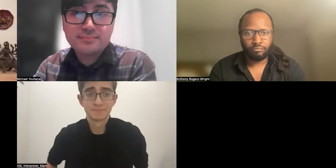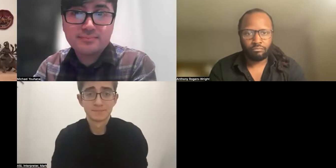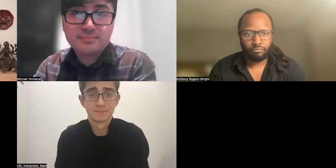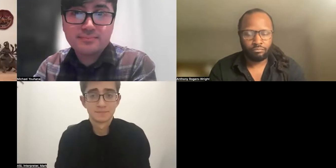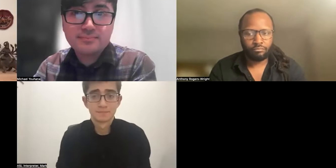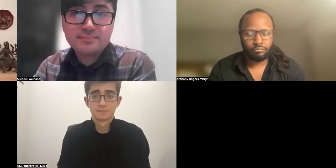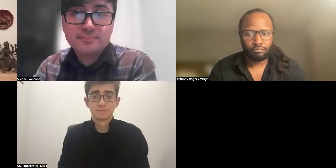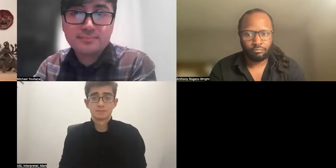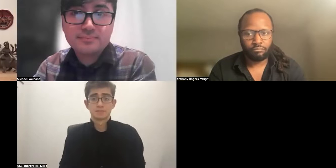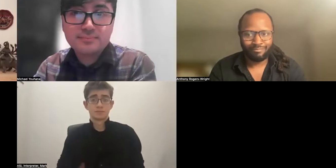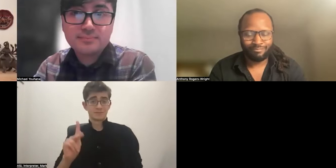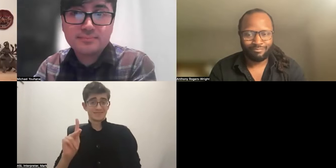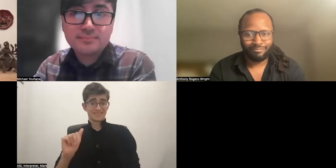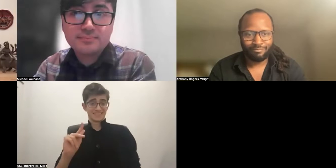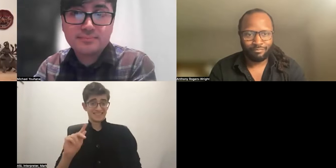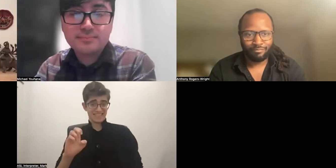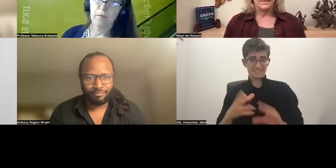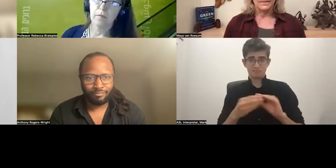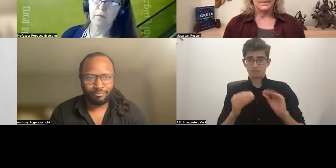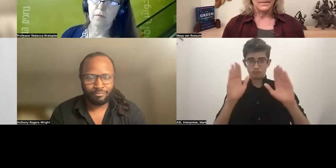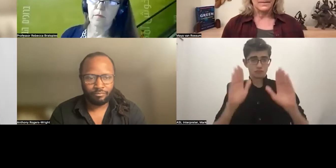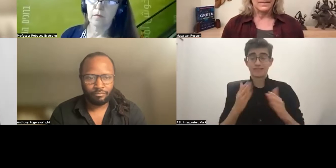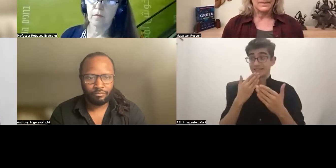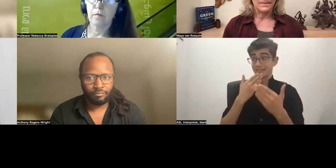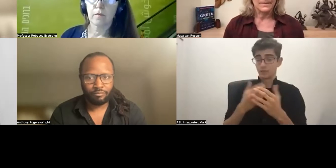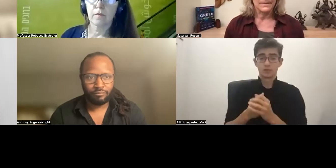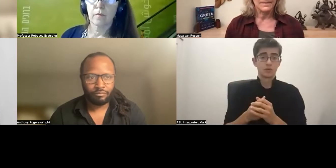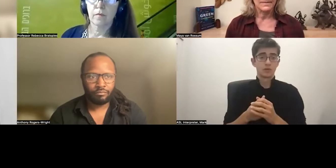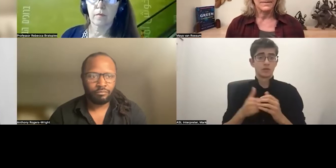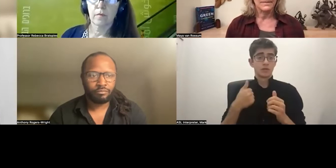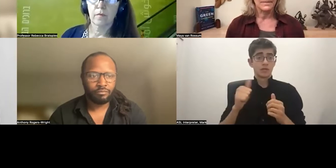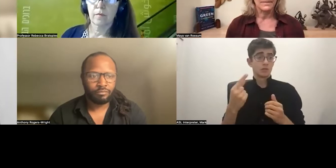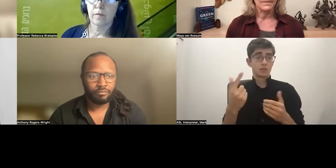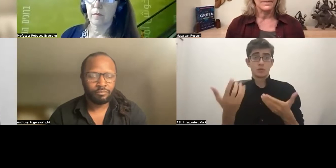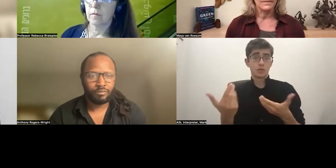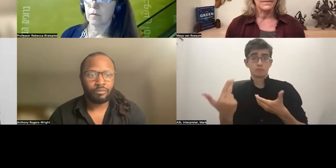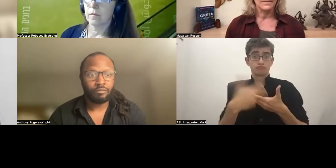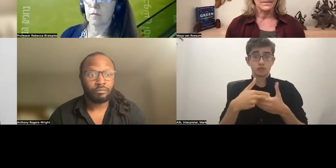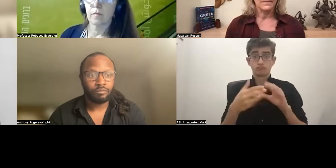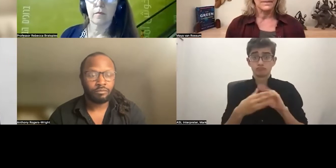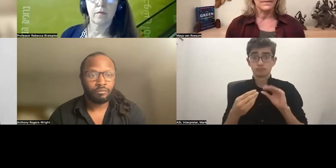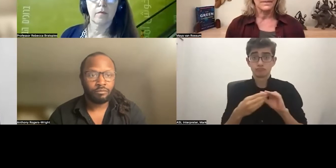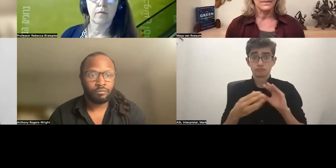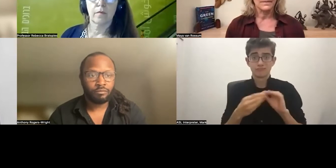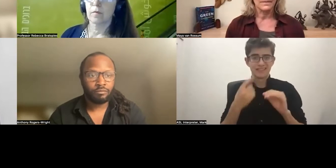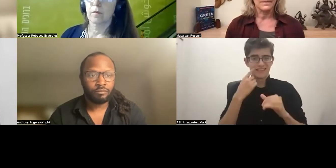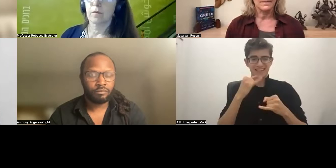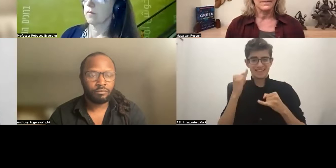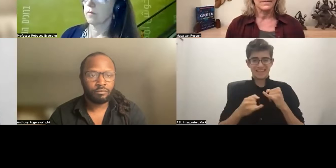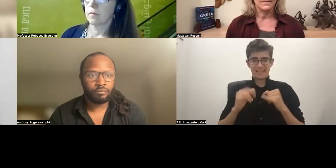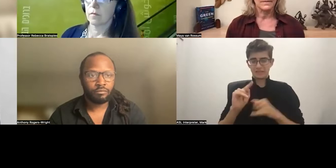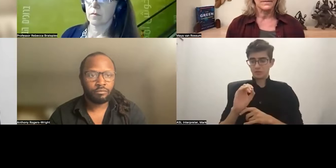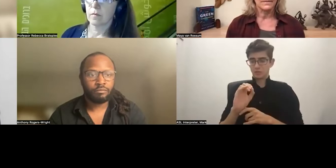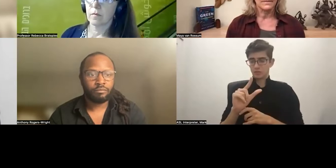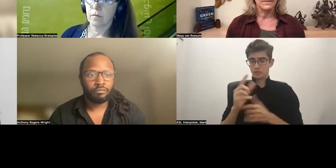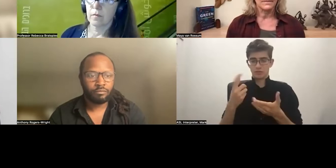Great, thank you for that. Is anyone else interested in jumping in? Because I think the last tool that I'm thinking about is